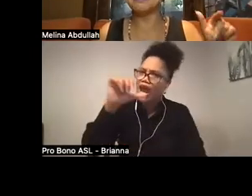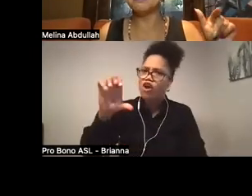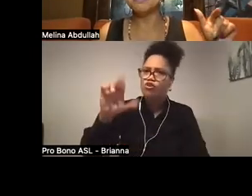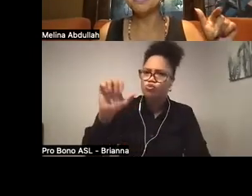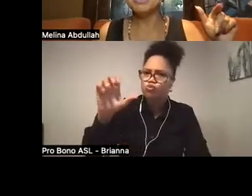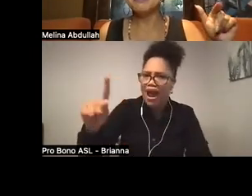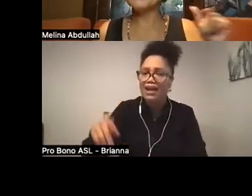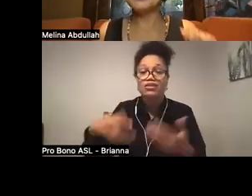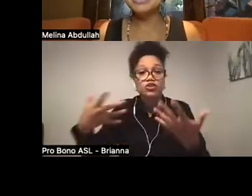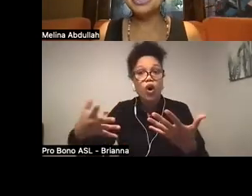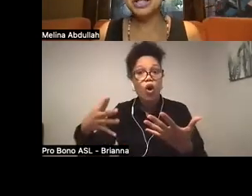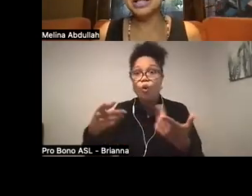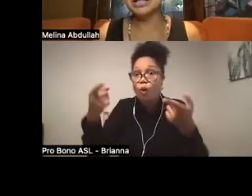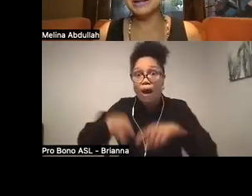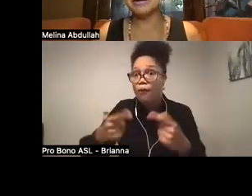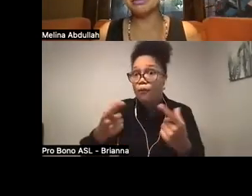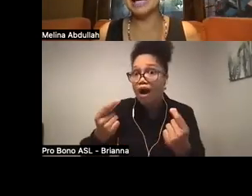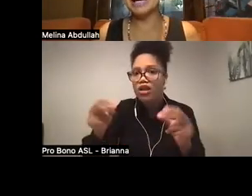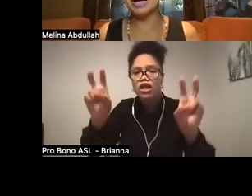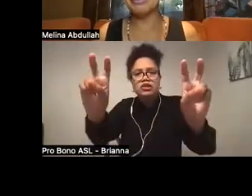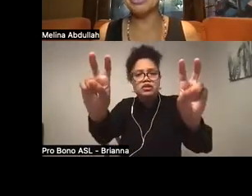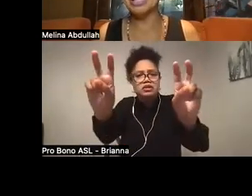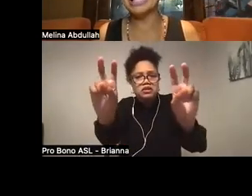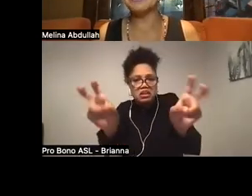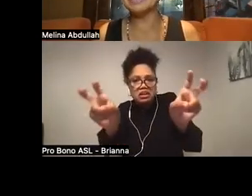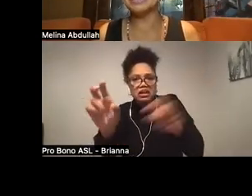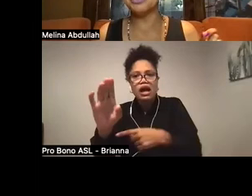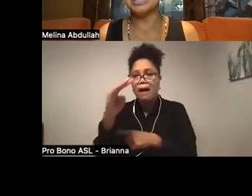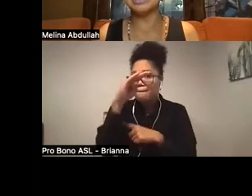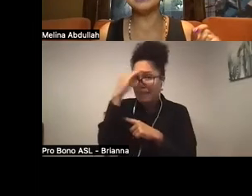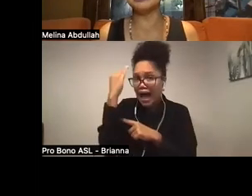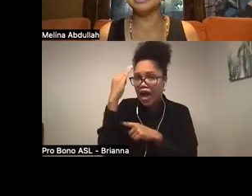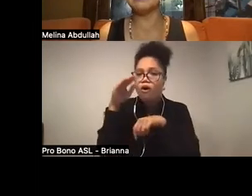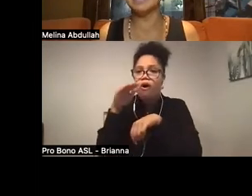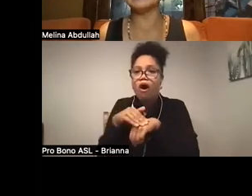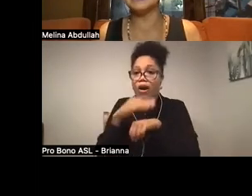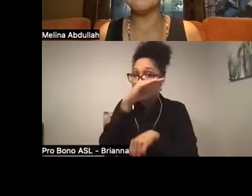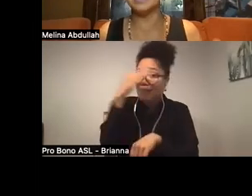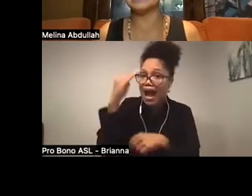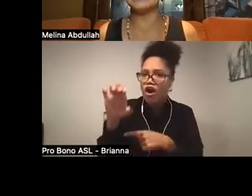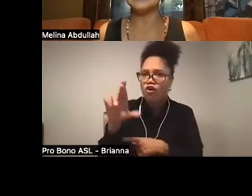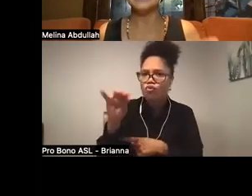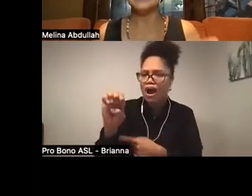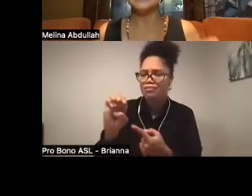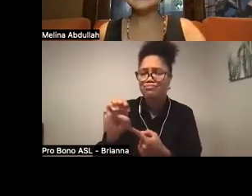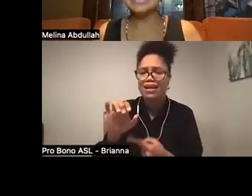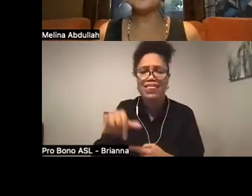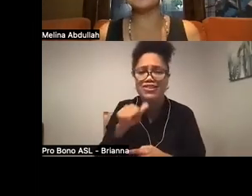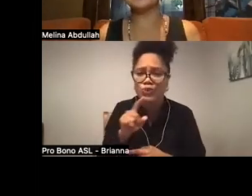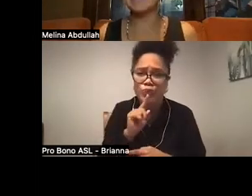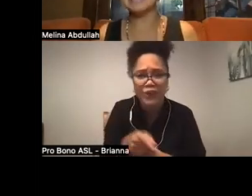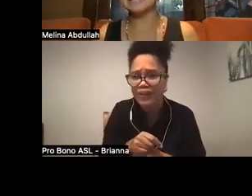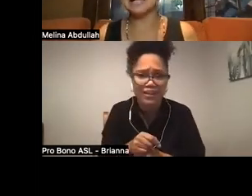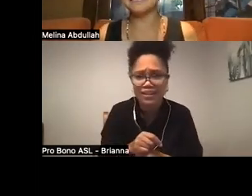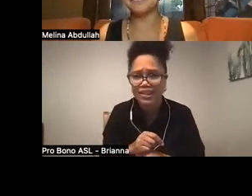crime, but there's no such thing as Black on Black crime. There's not even a such thing as community violence. That violence is